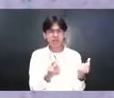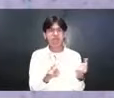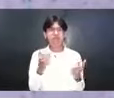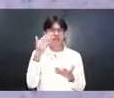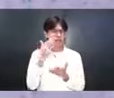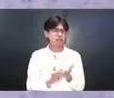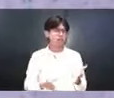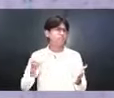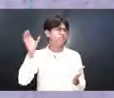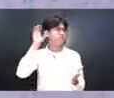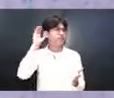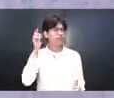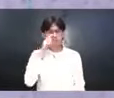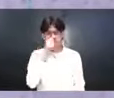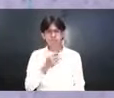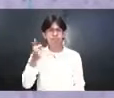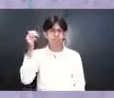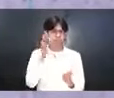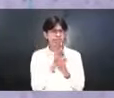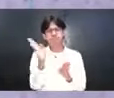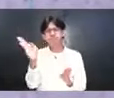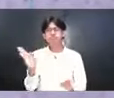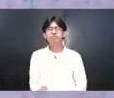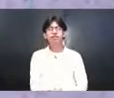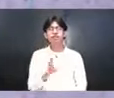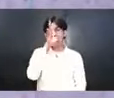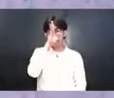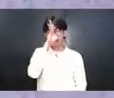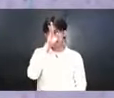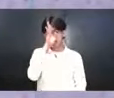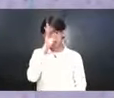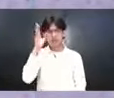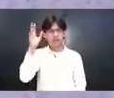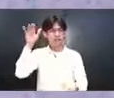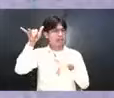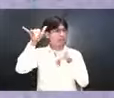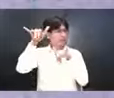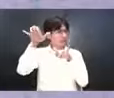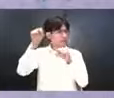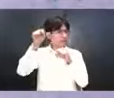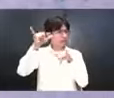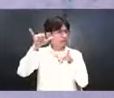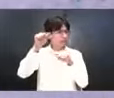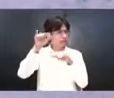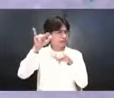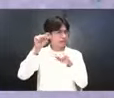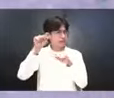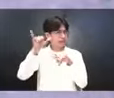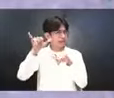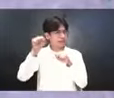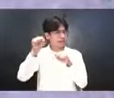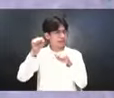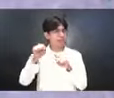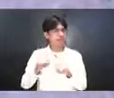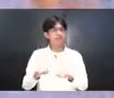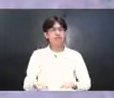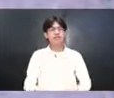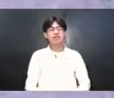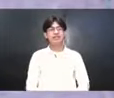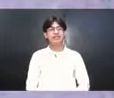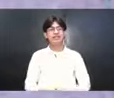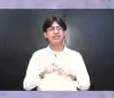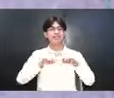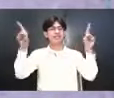lang, hindi sumusunod. Pero itong salita ng Diyos, it means loving God with your